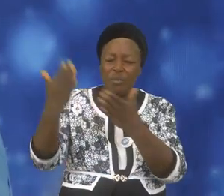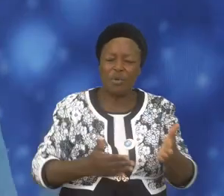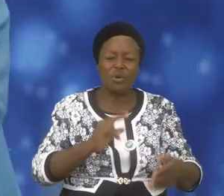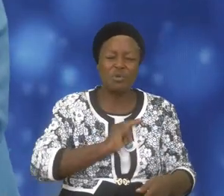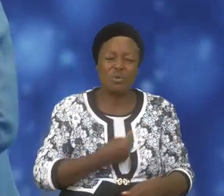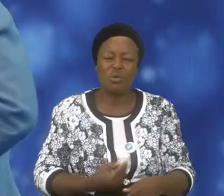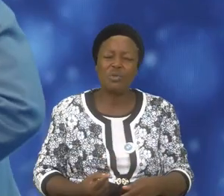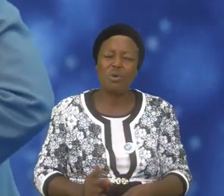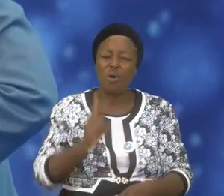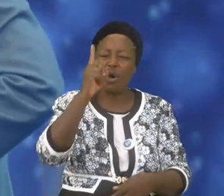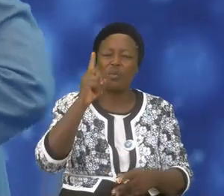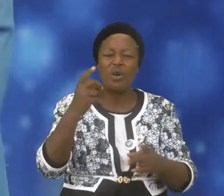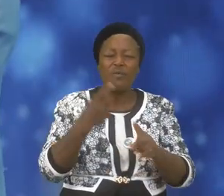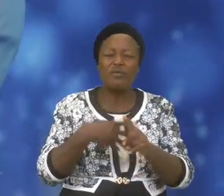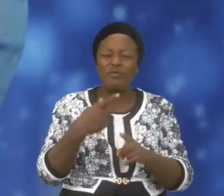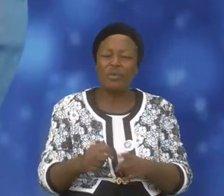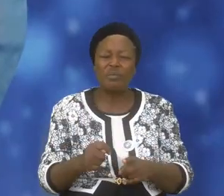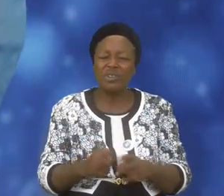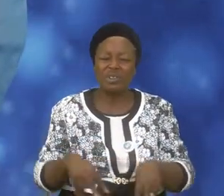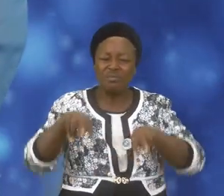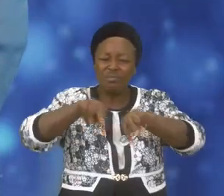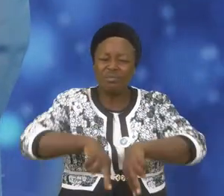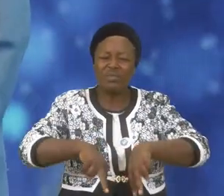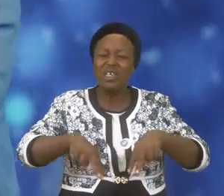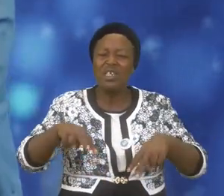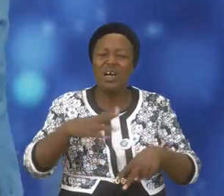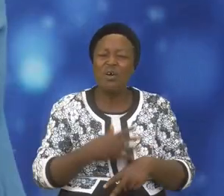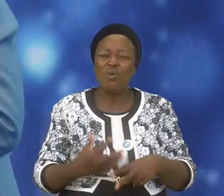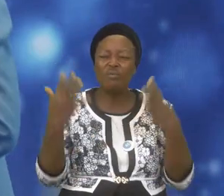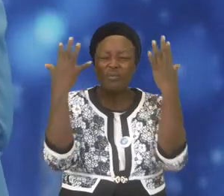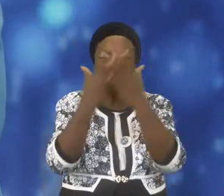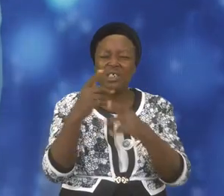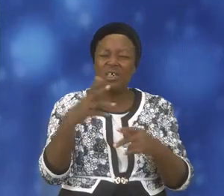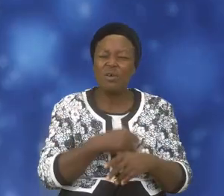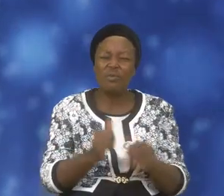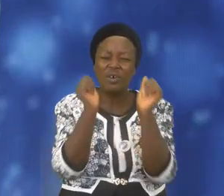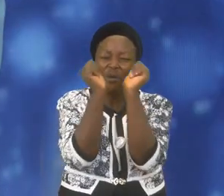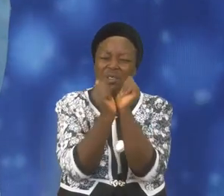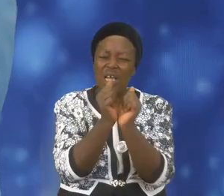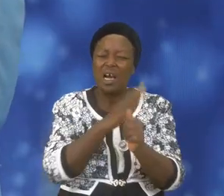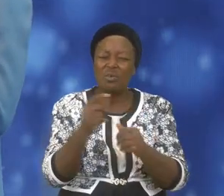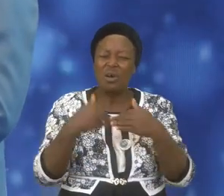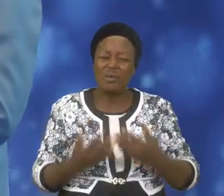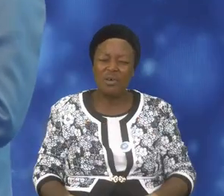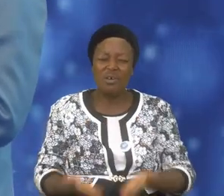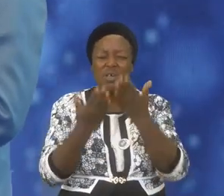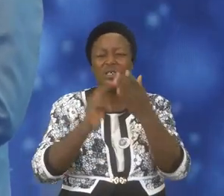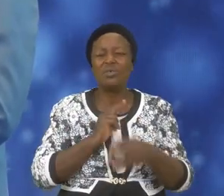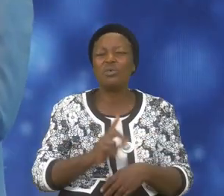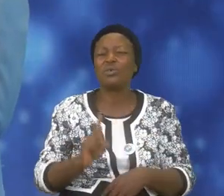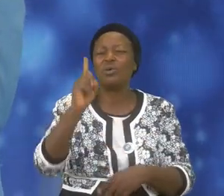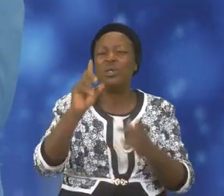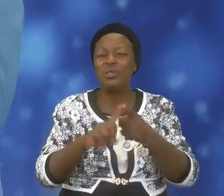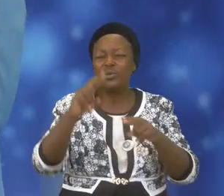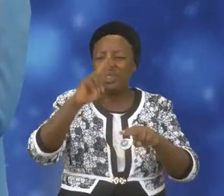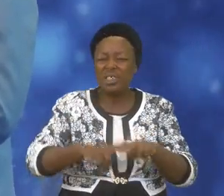of captivity, and you have raised us up to sit in heavenly places with Christ, the Christ